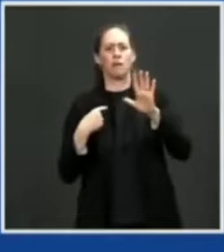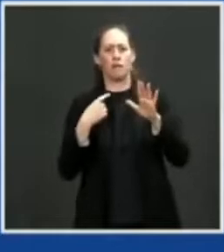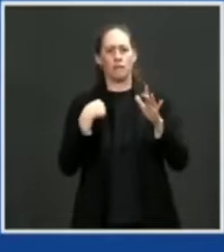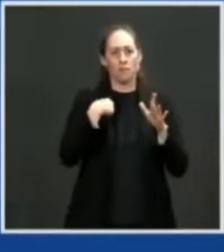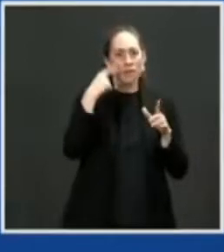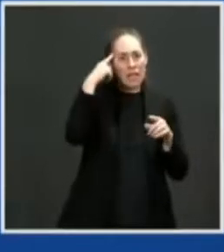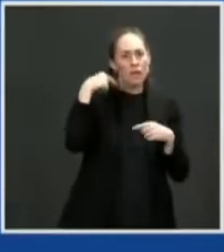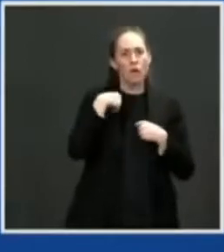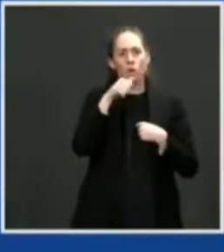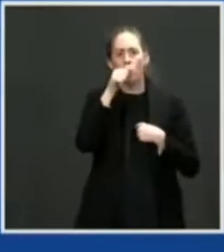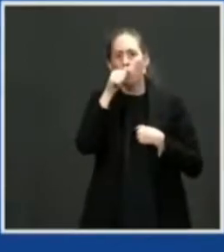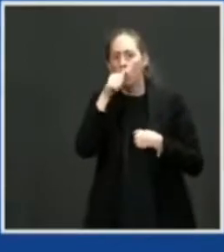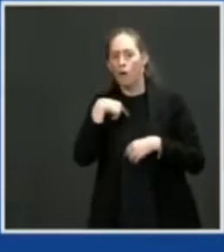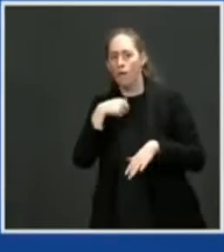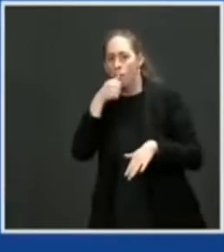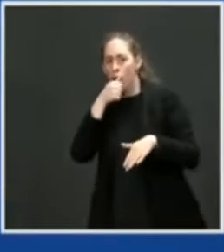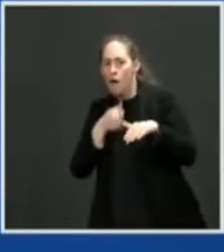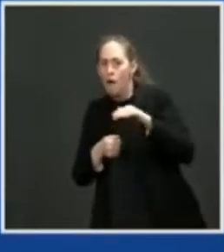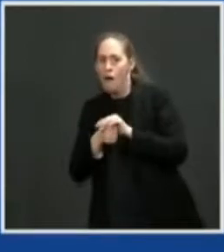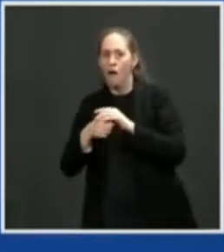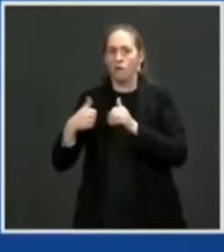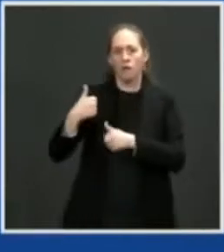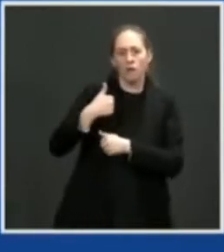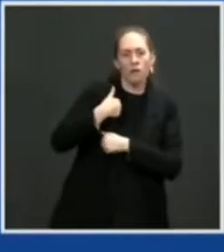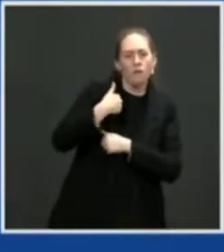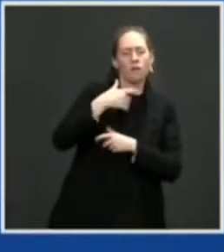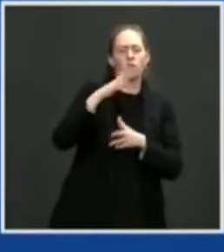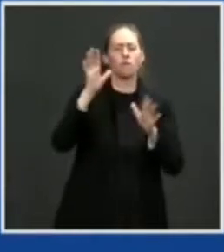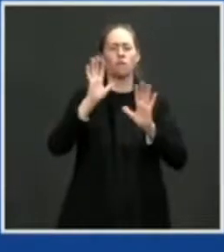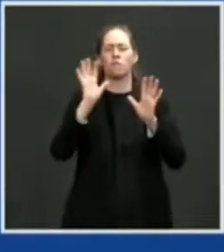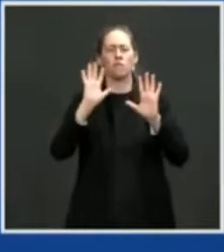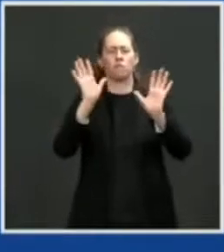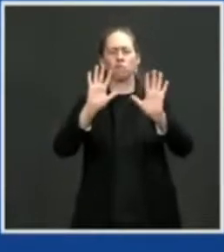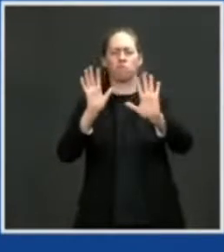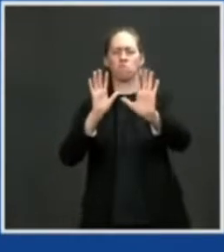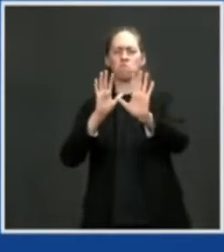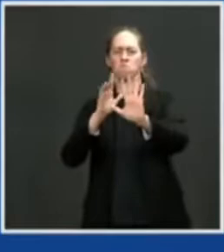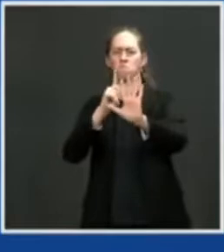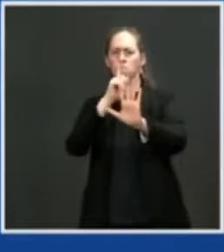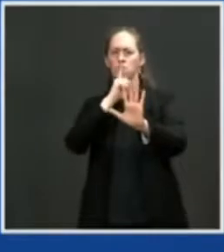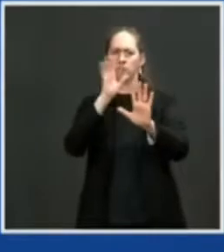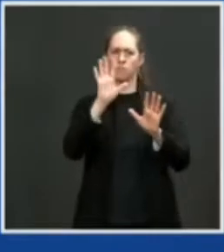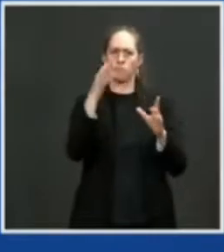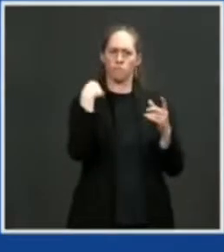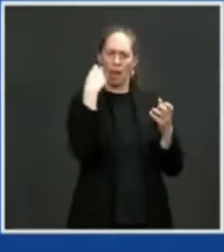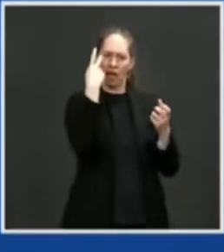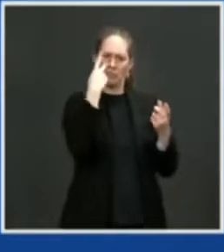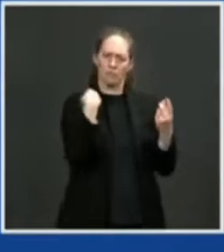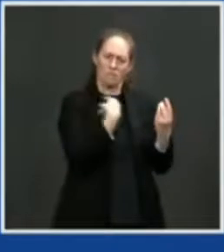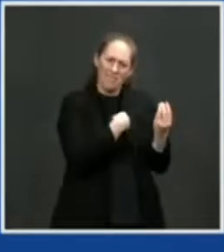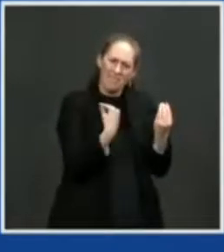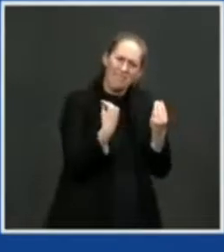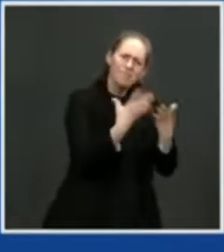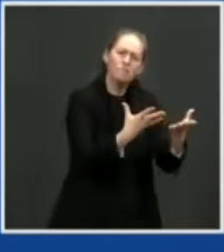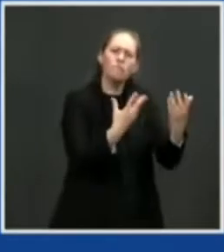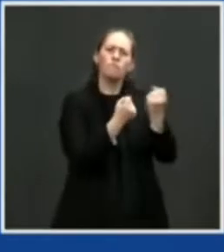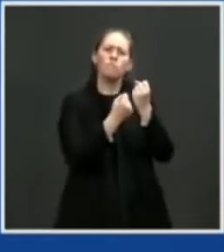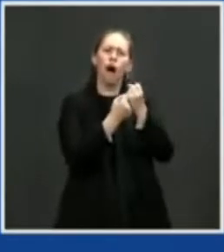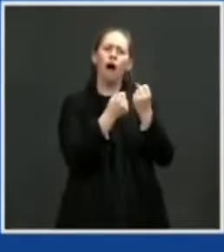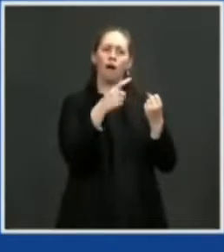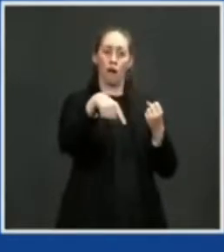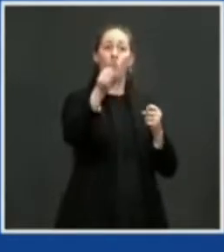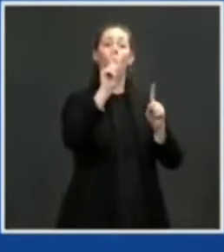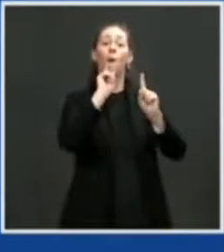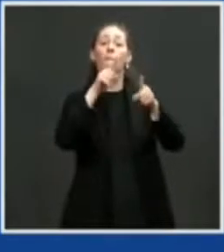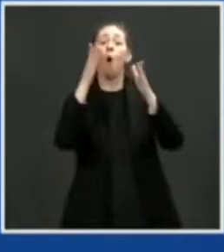with me to get in the oh, way. Secret So Service, this is being and set up. there'd be ice and cream we'll have vendors. Come on, full man. Access to everything once we get this.